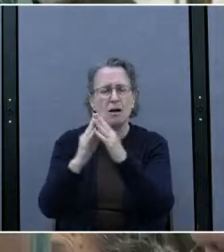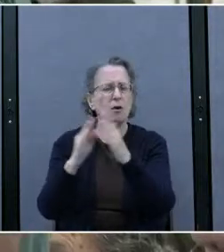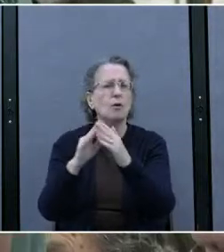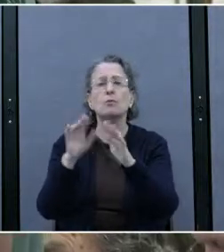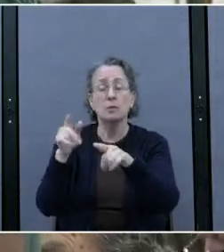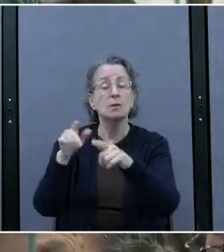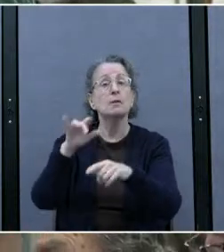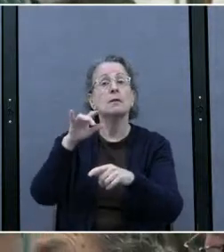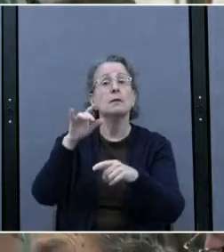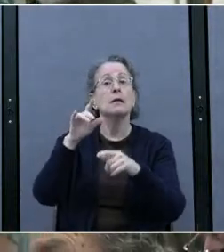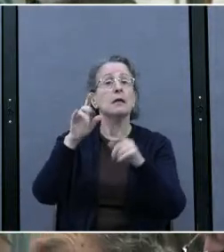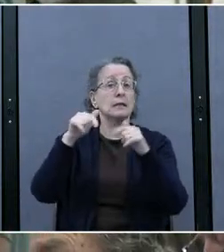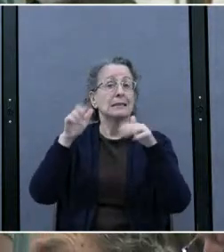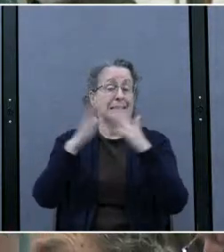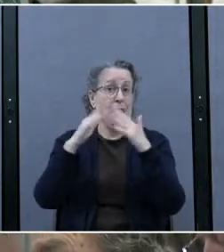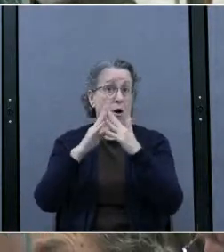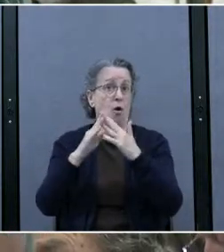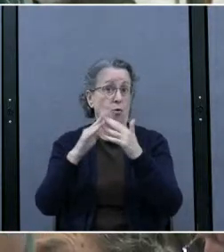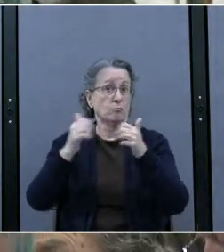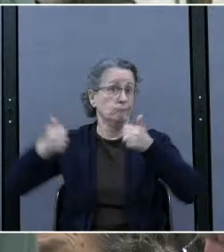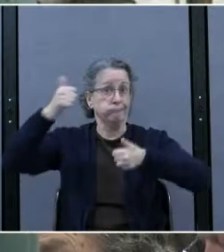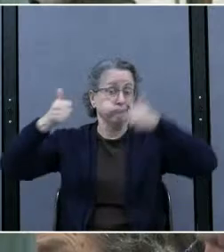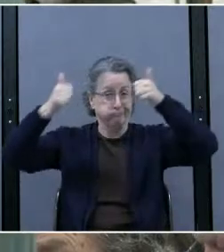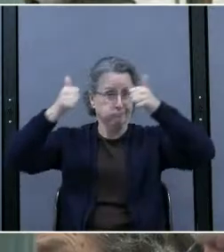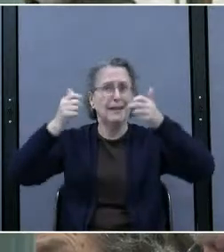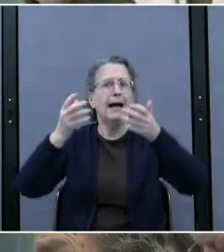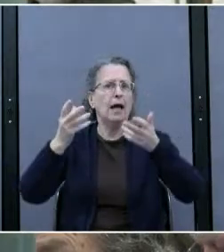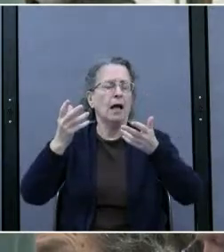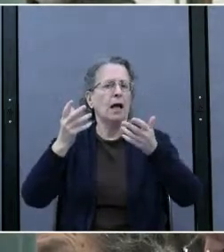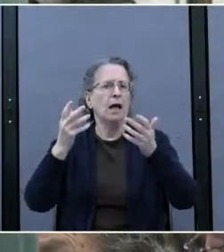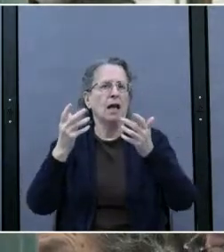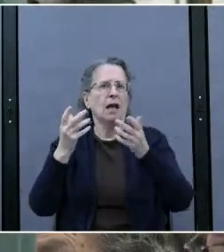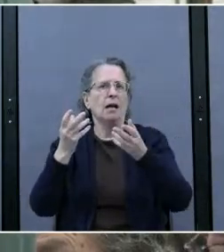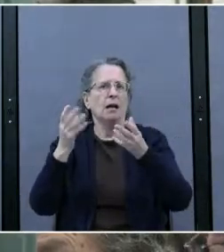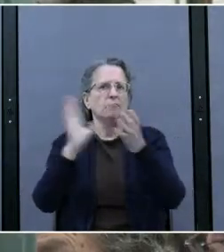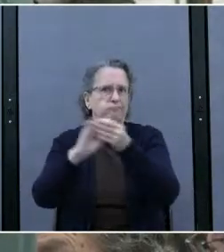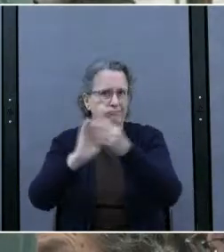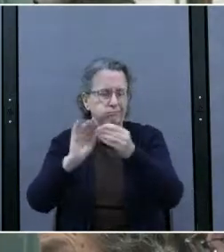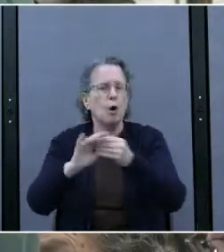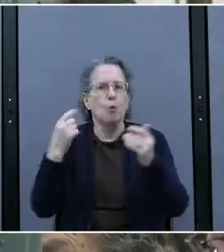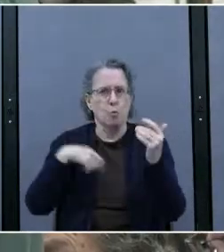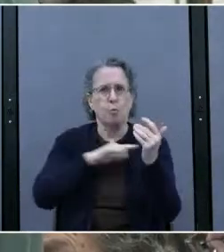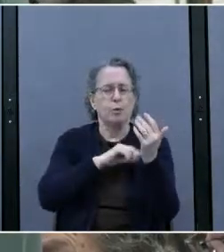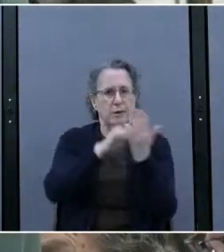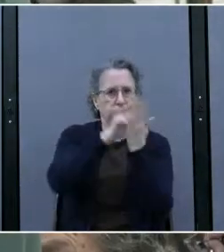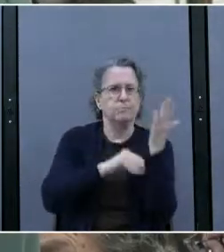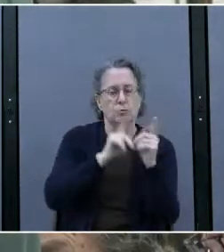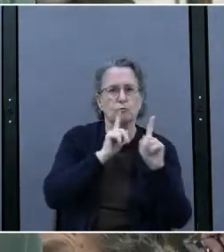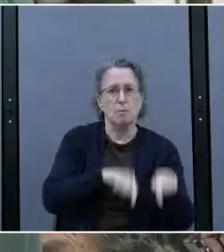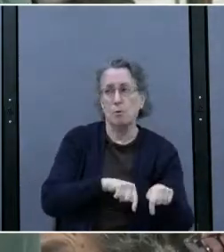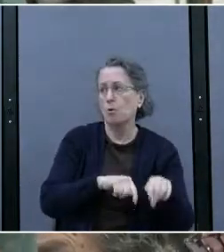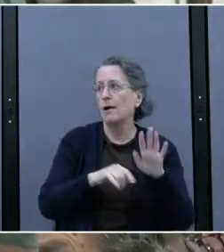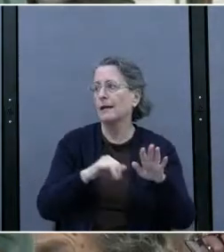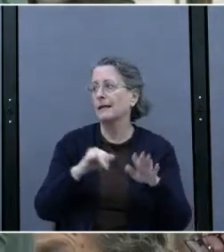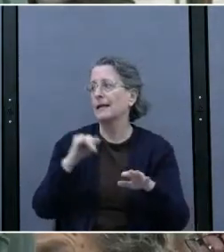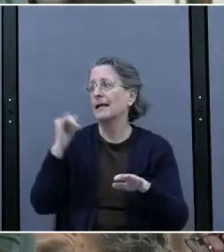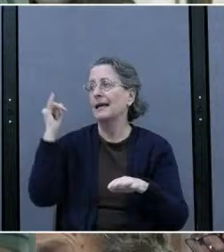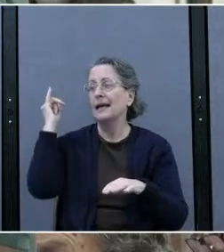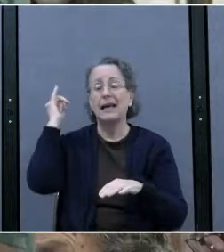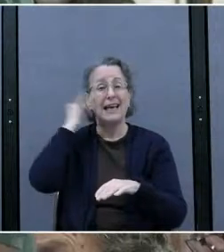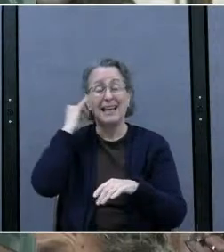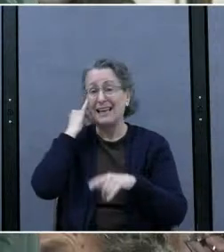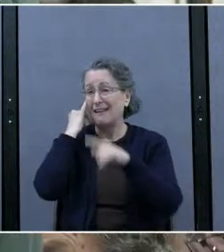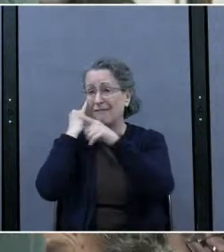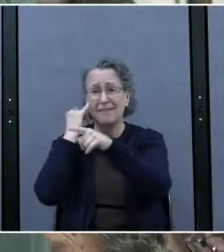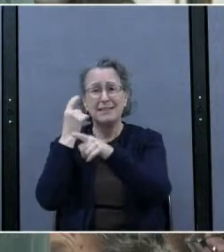other department heads. I personally, if there's something where you think you know the answer and it's not what's in there, I'm happy to accept